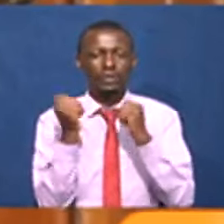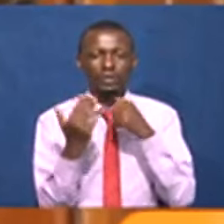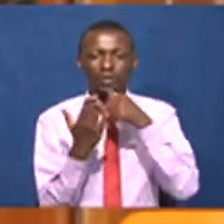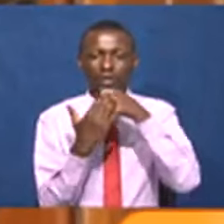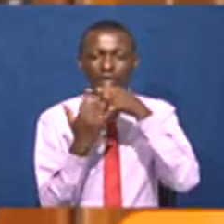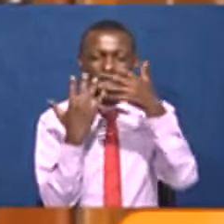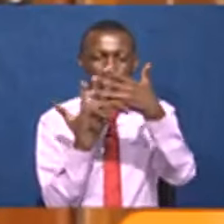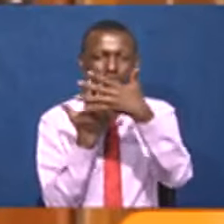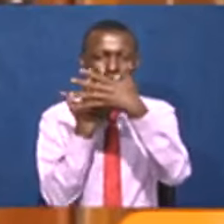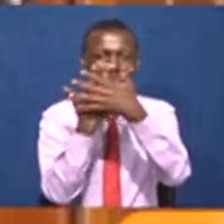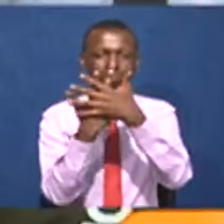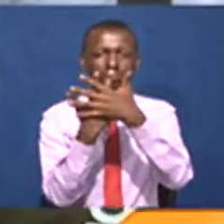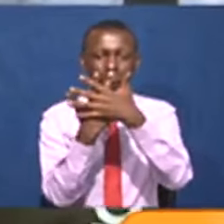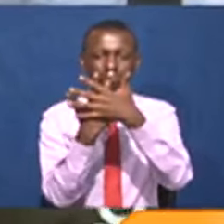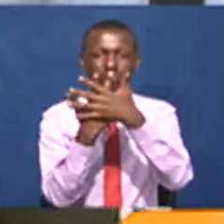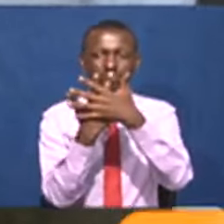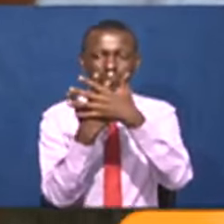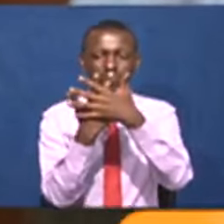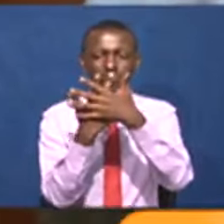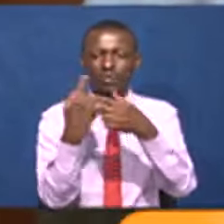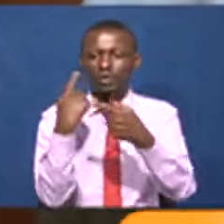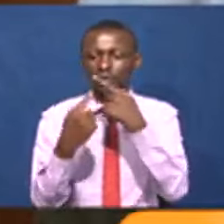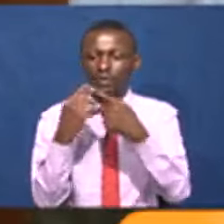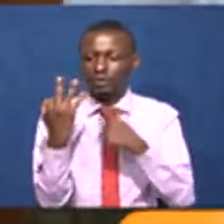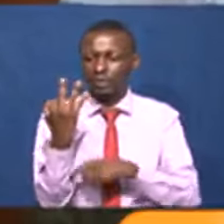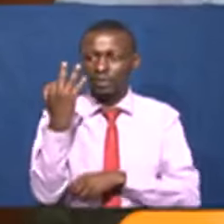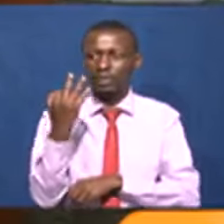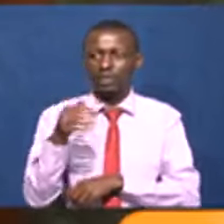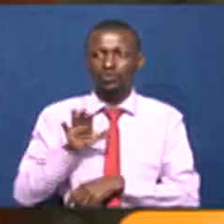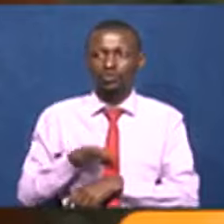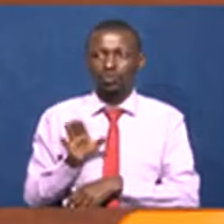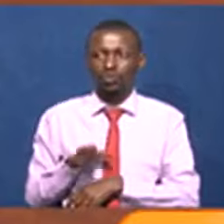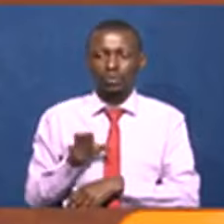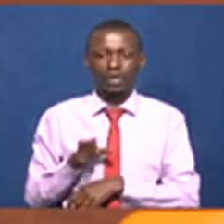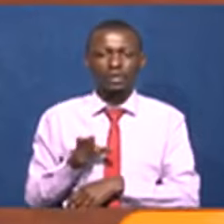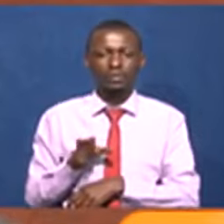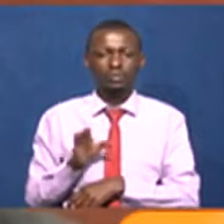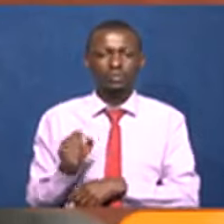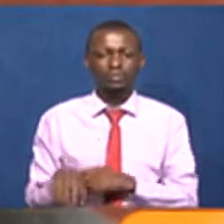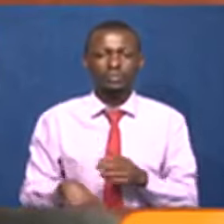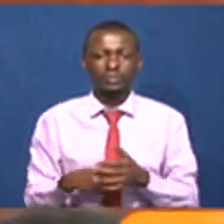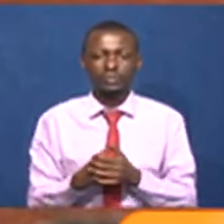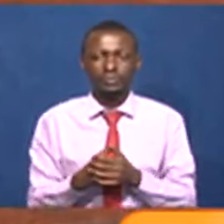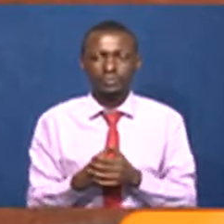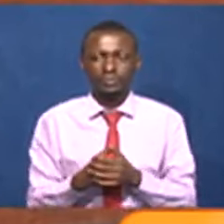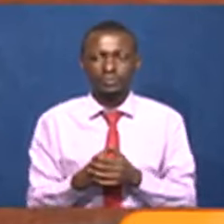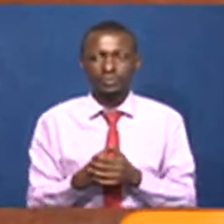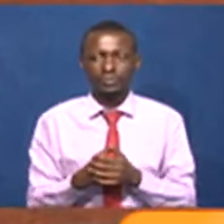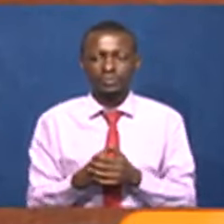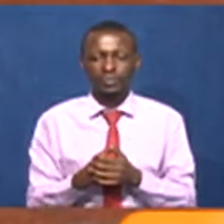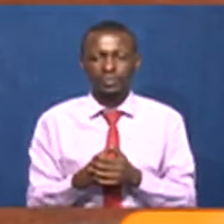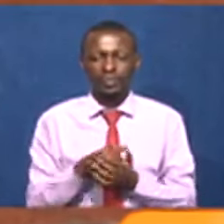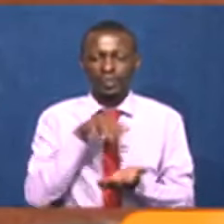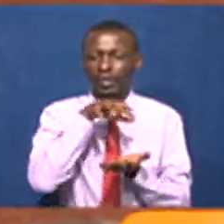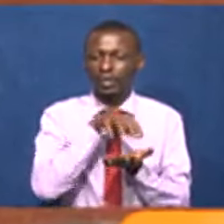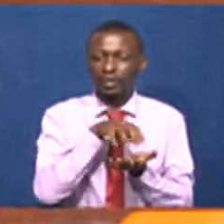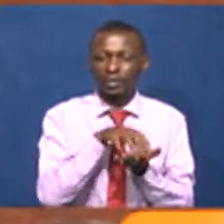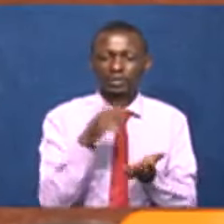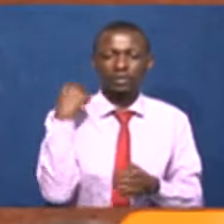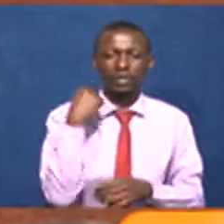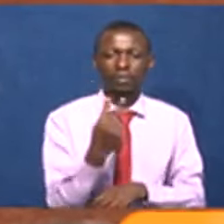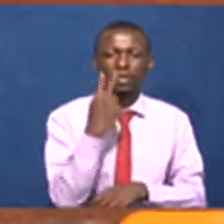of 19 years in jail and 3 years for Lydia Nyawira Mburu. In counts number 2 and 3, for the first and